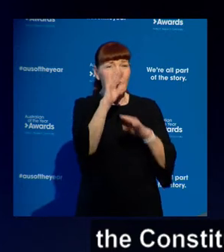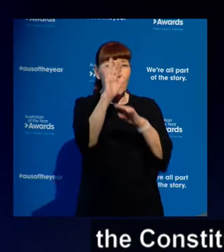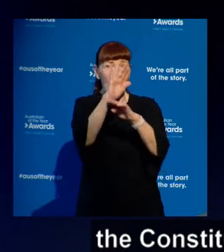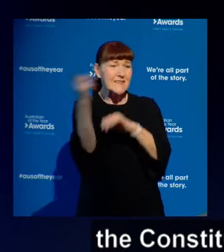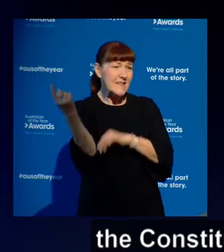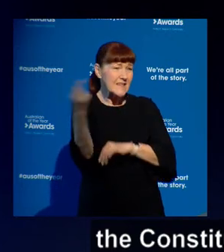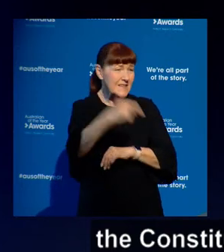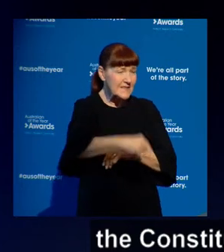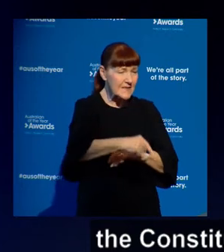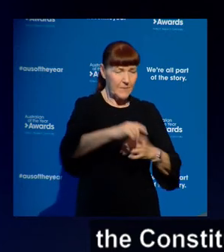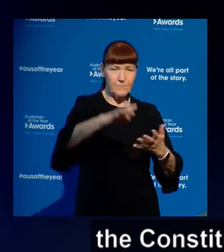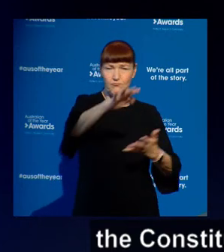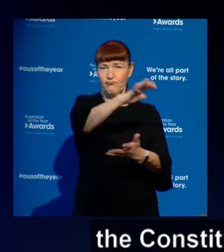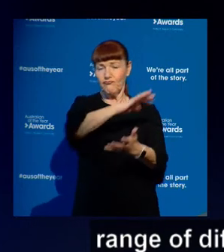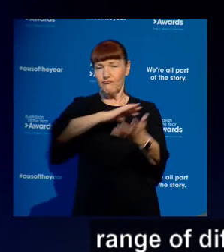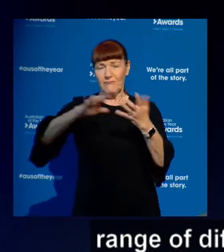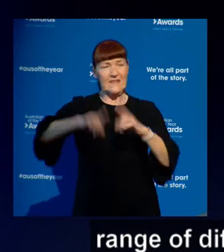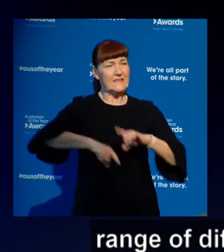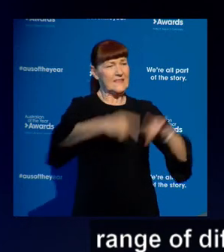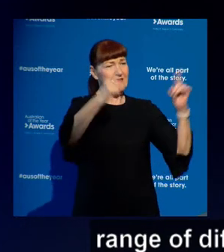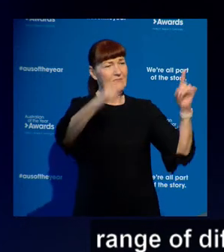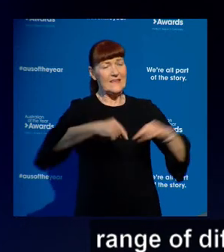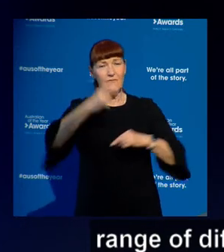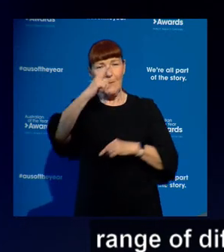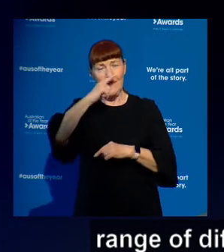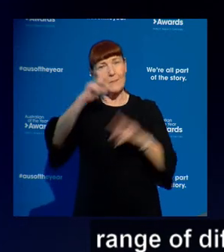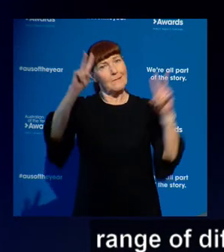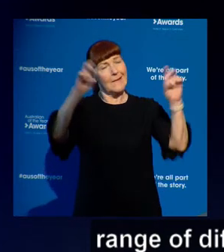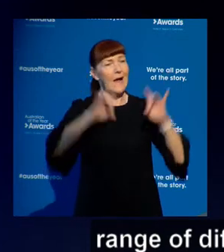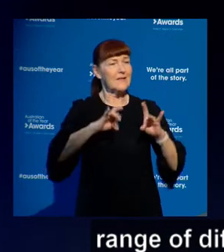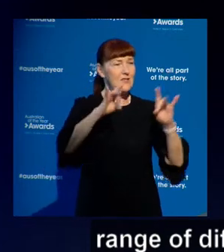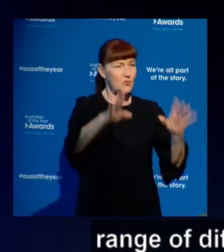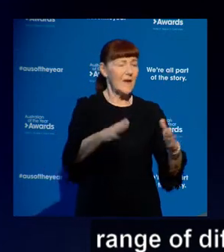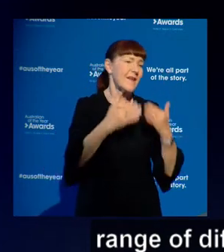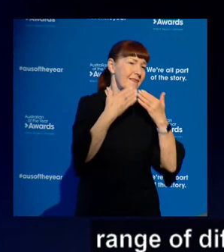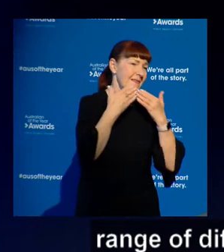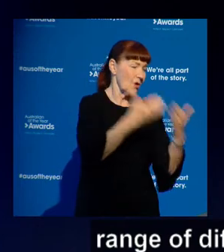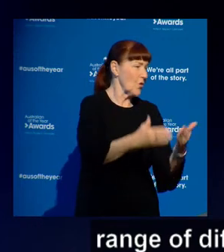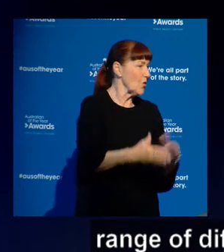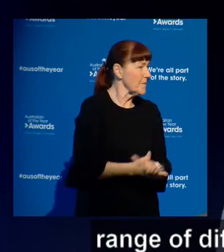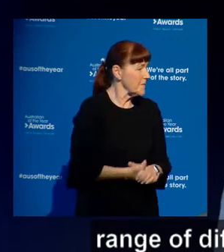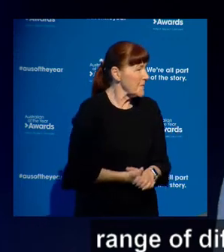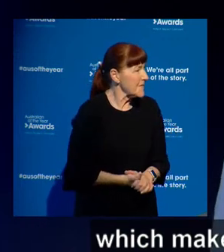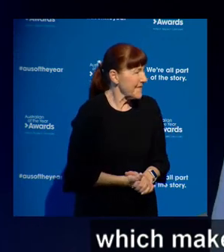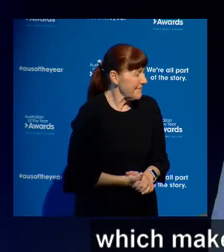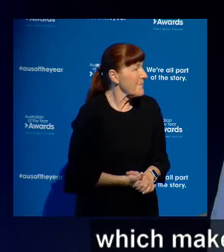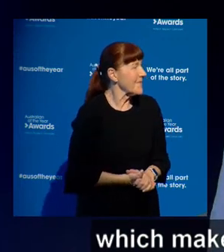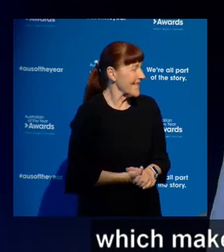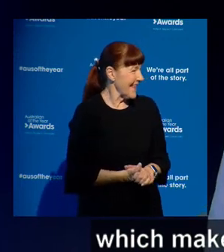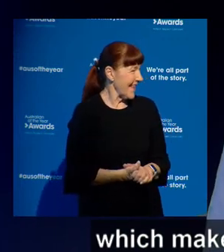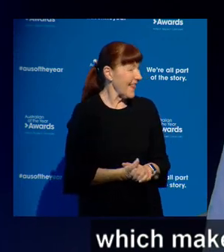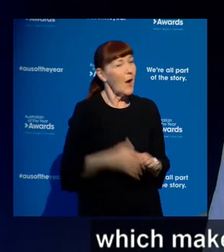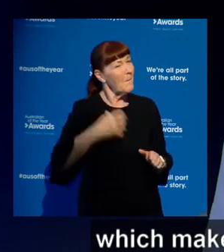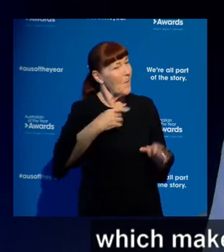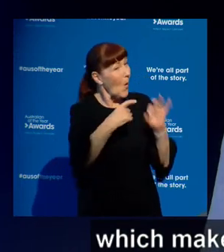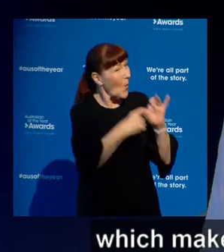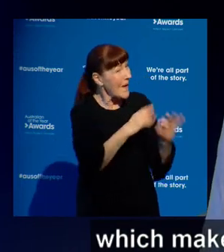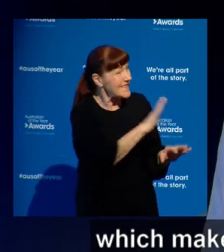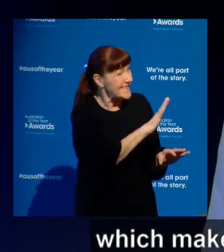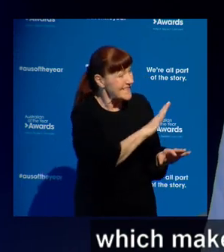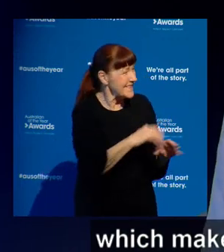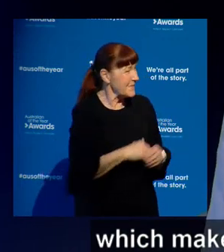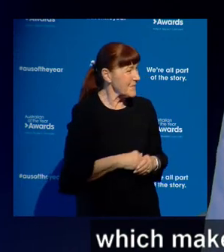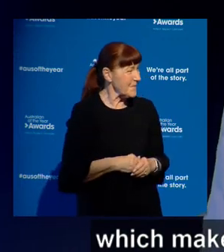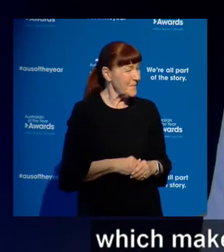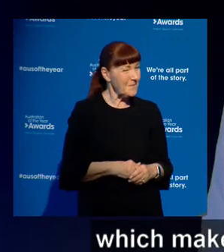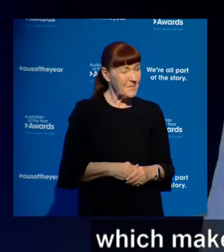which make up this wonderful nation of ours called Australia. Thank you. Why is the... Sorry, I've still got more questions for you.